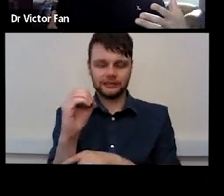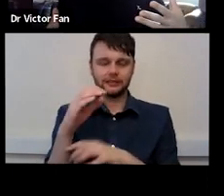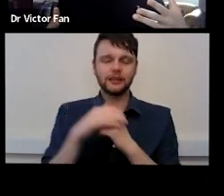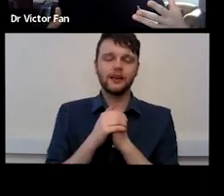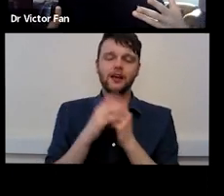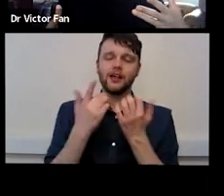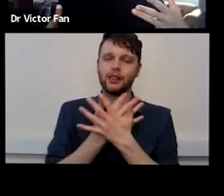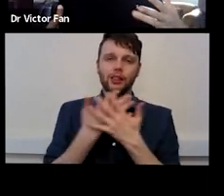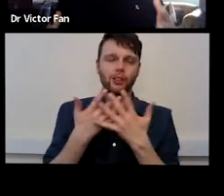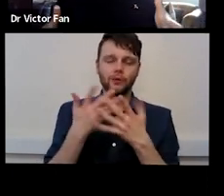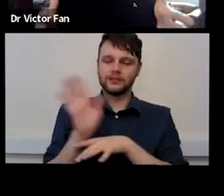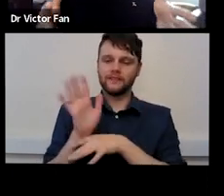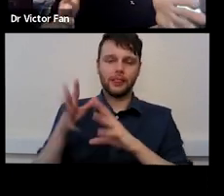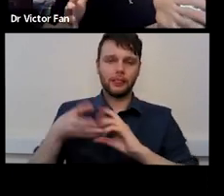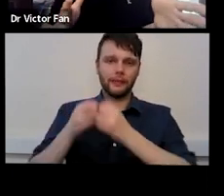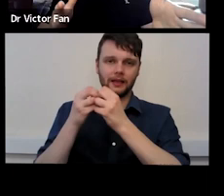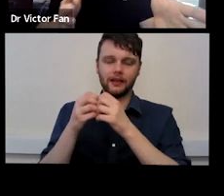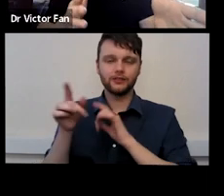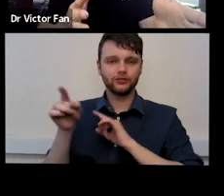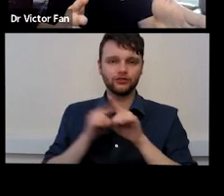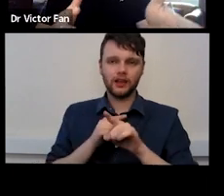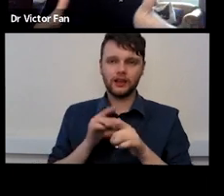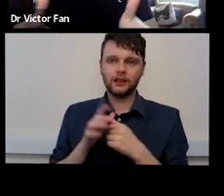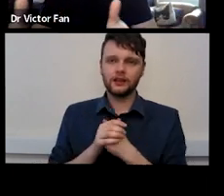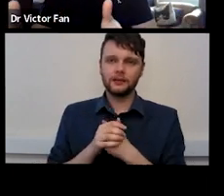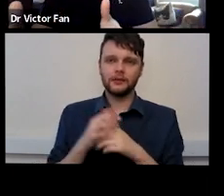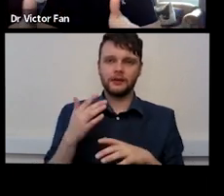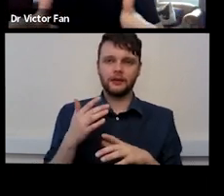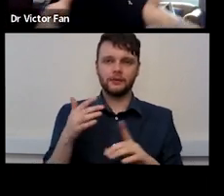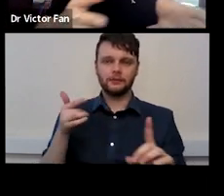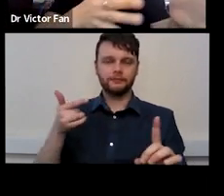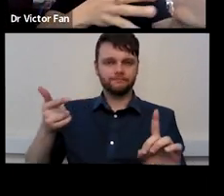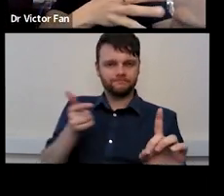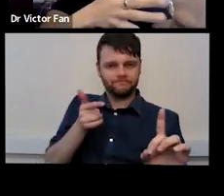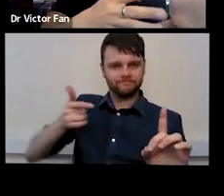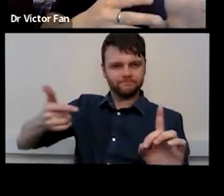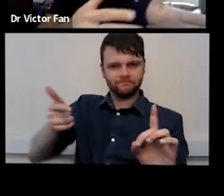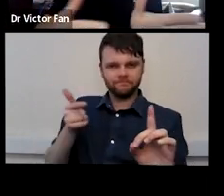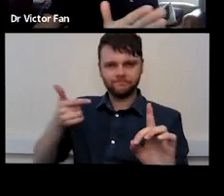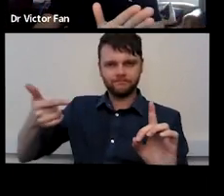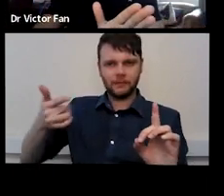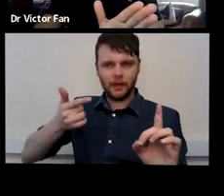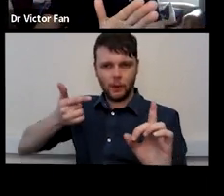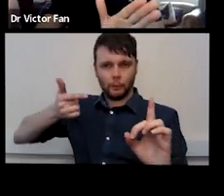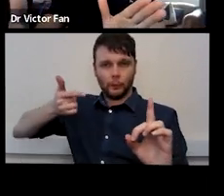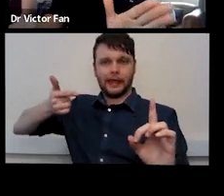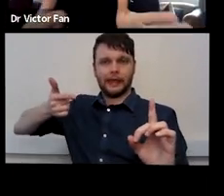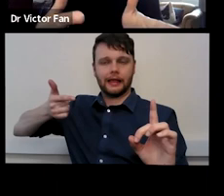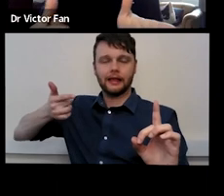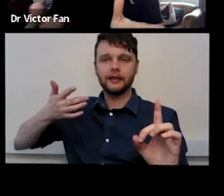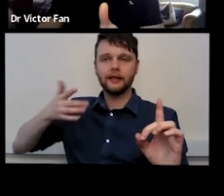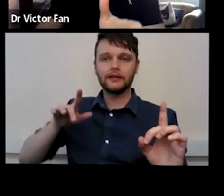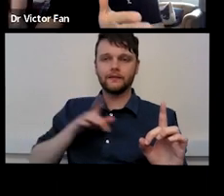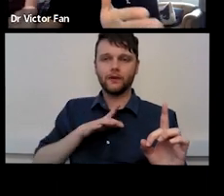filmmakers would usually try to move the camera a little bit away for at